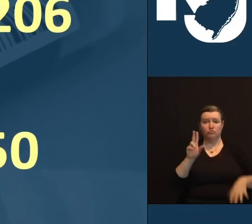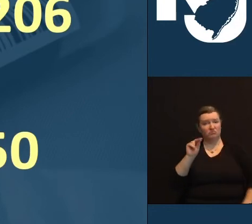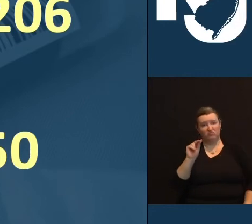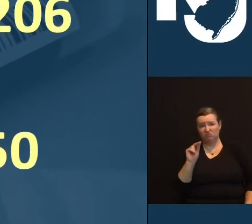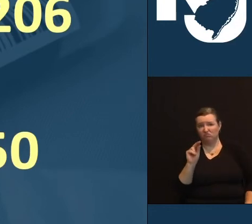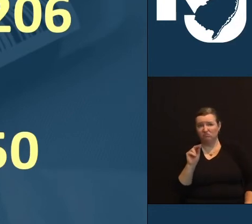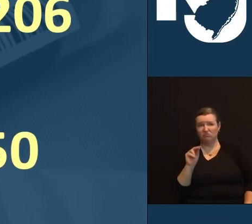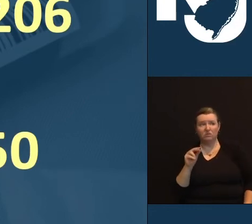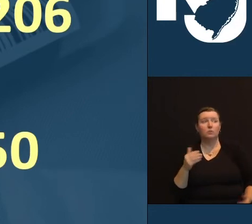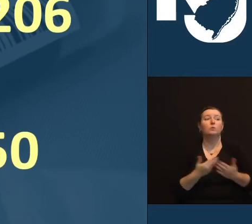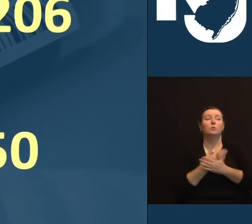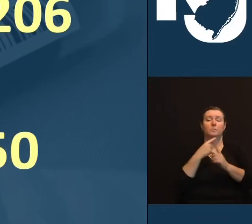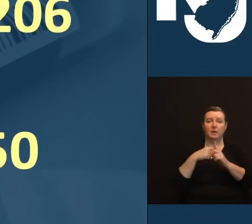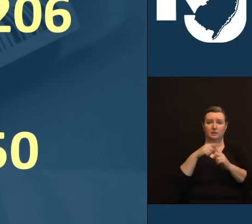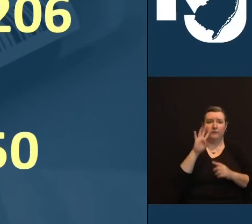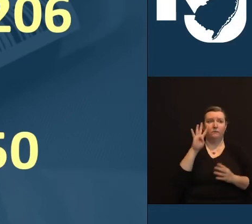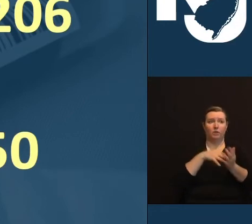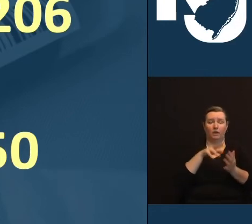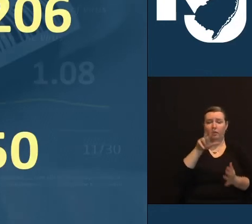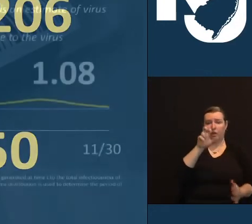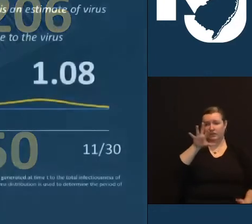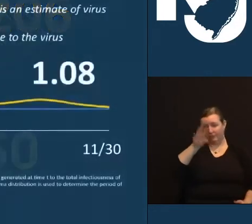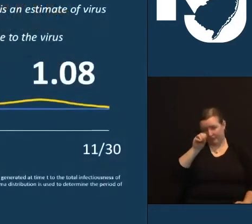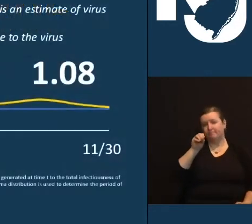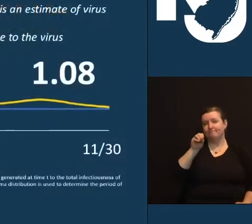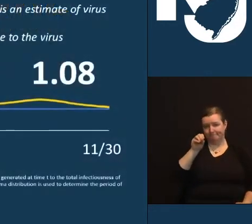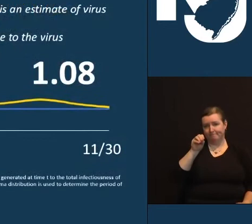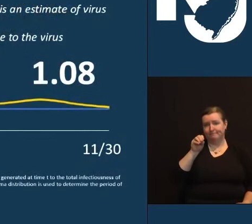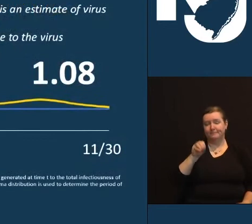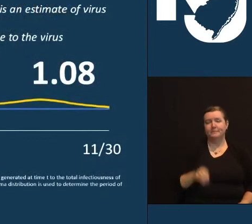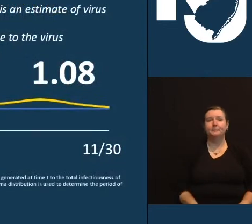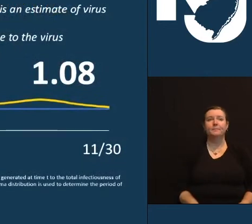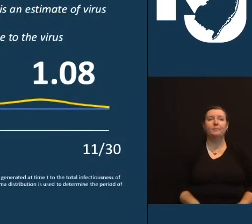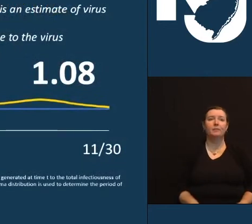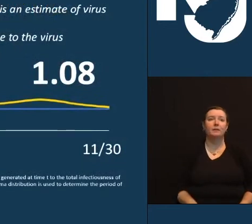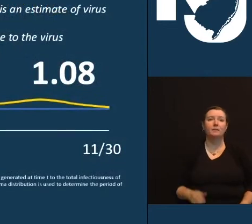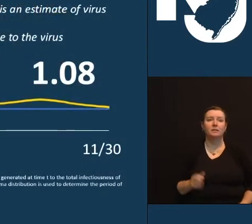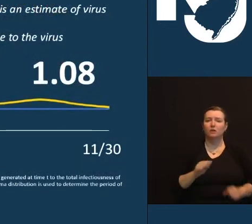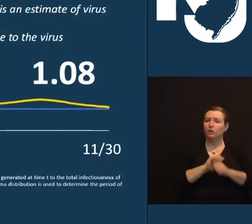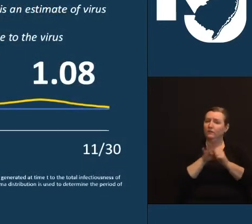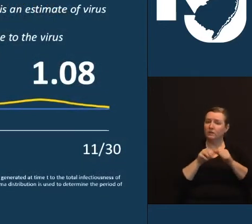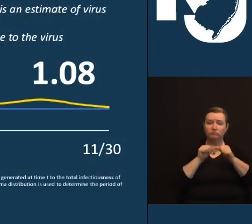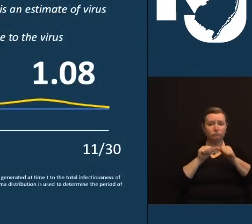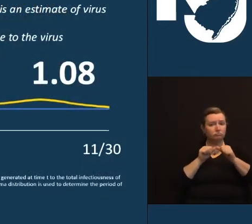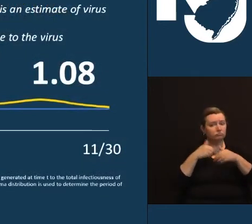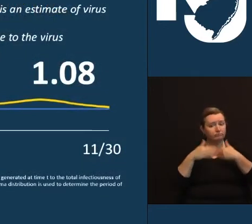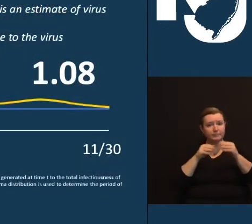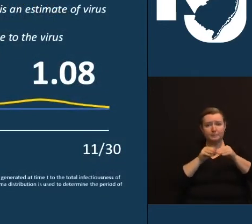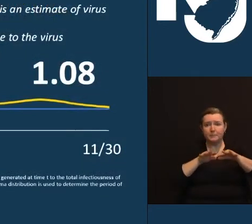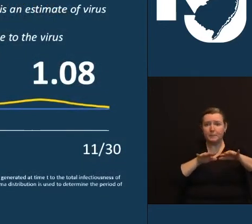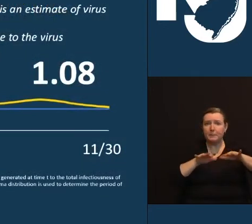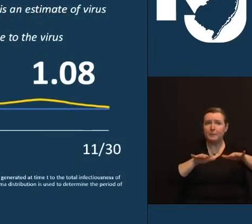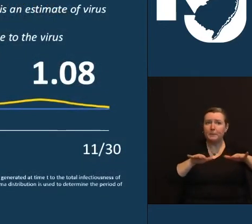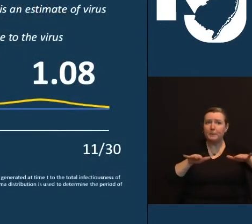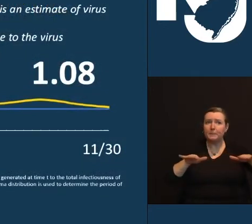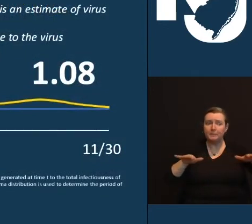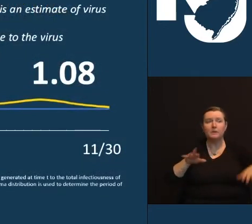4,350 cases today. What's more, this virus continues to spread with a current statewide transmission rate